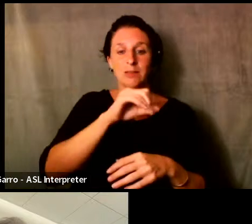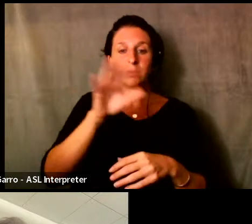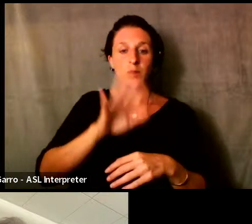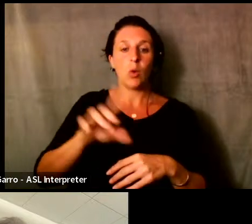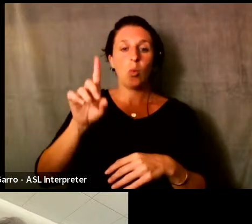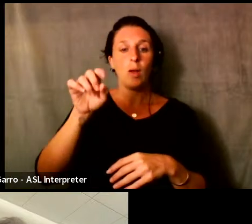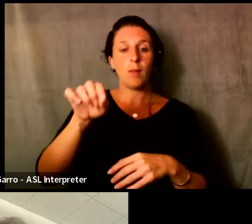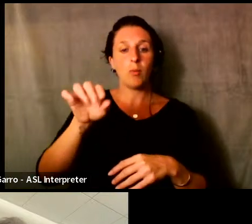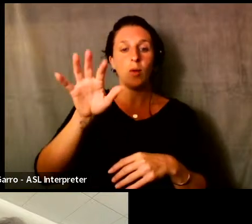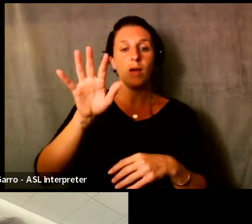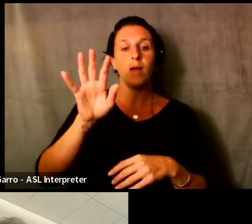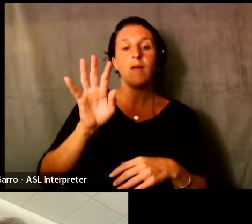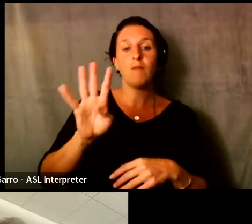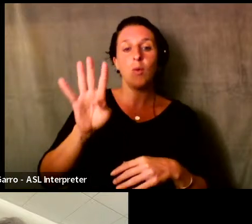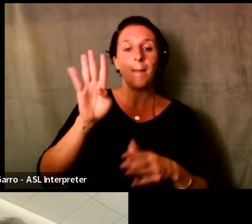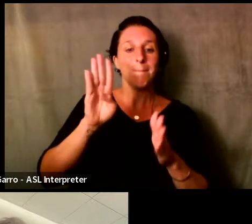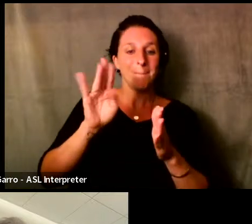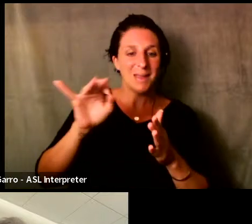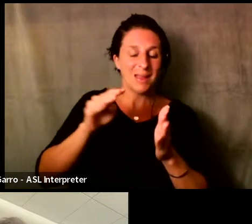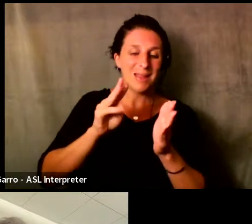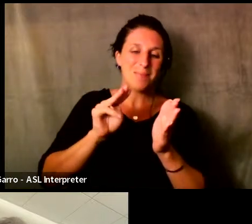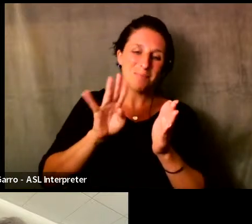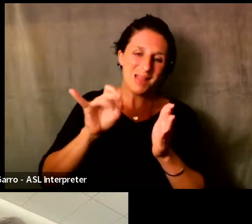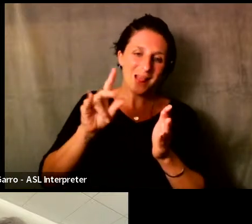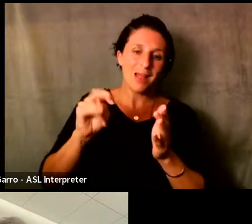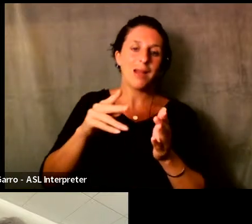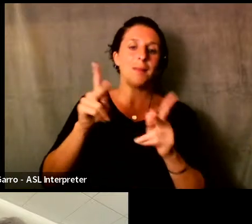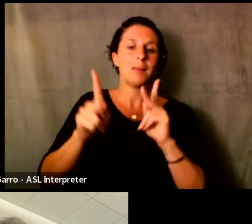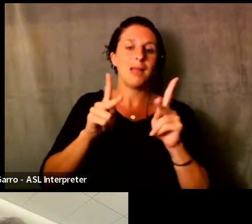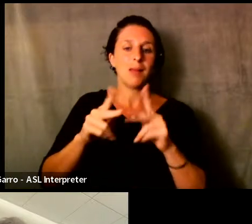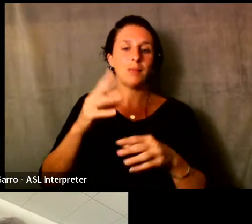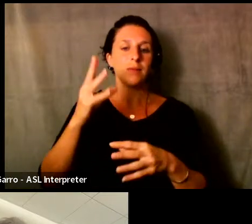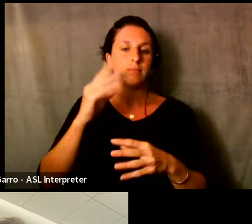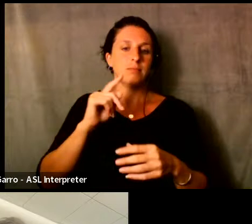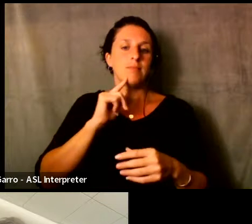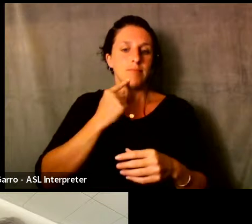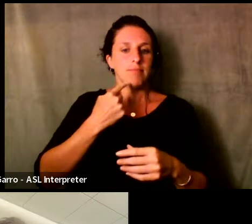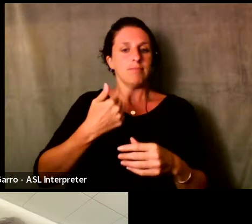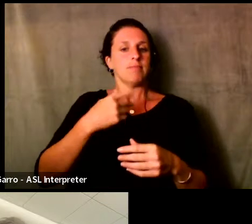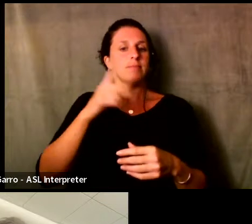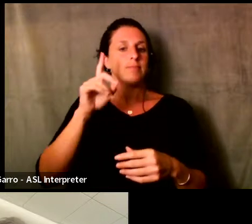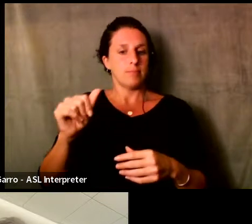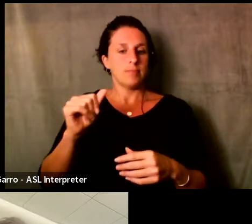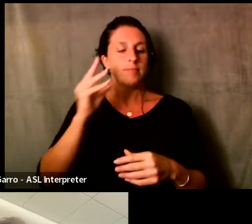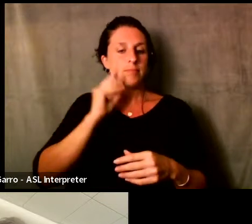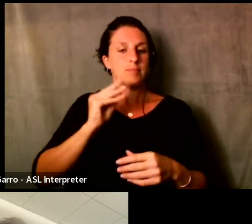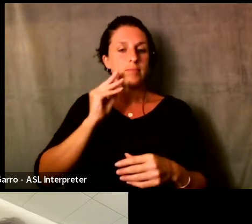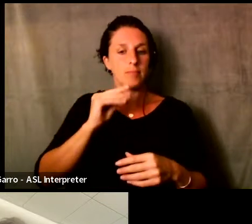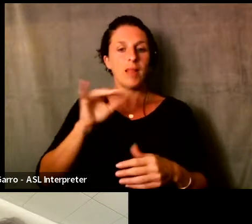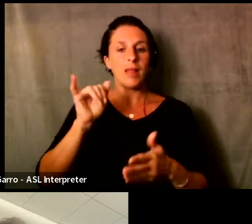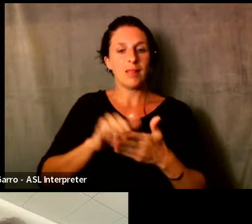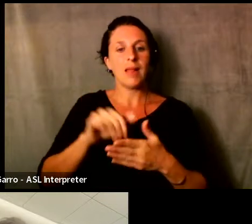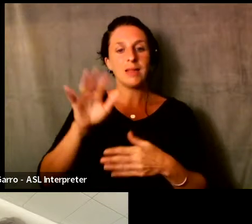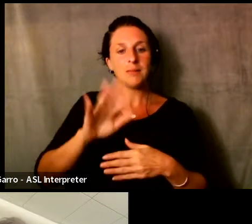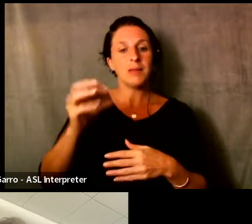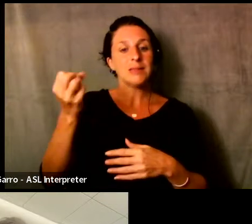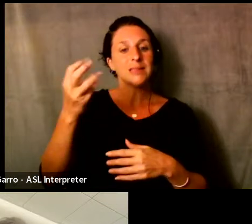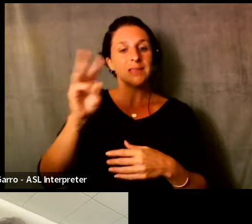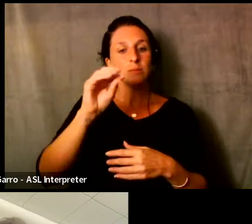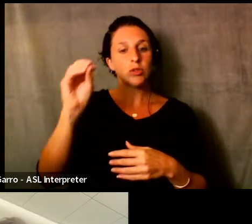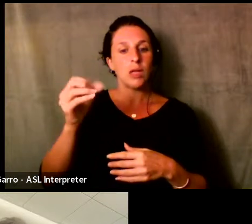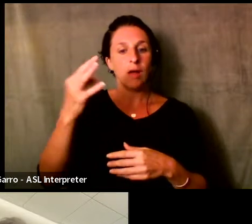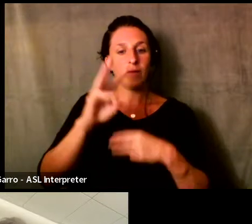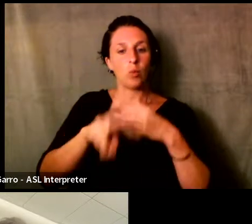people experience significant disability. This represents 16% of the world's population, or 1 in 6 of